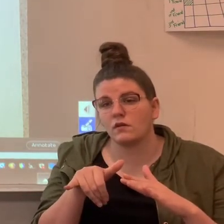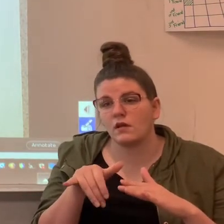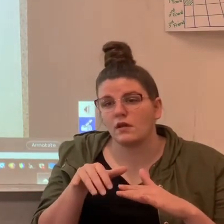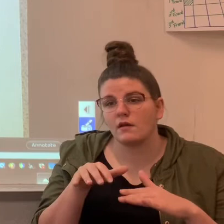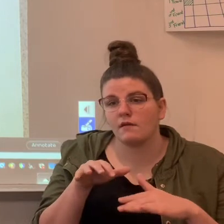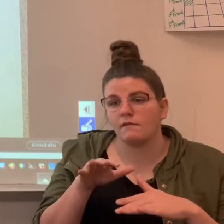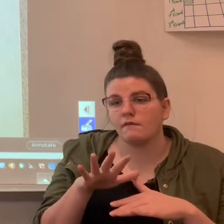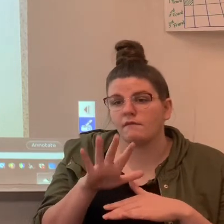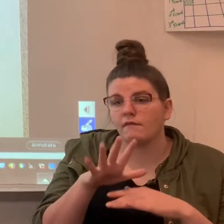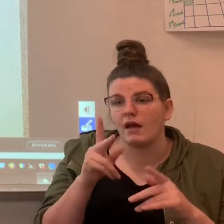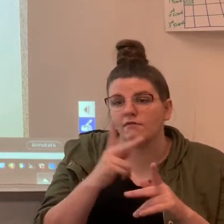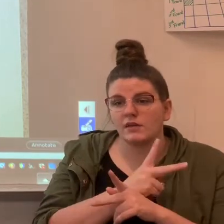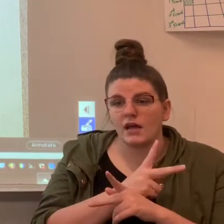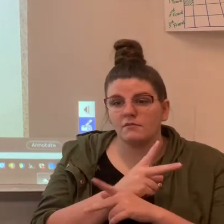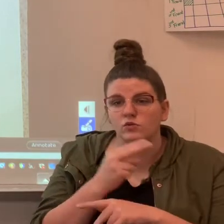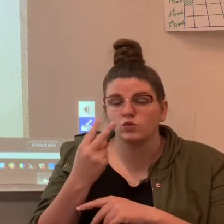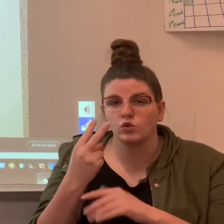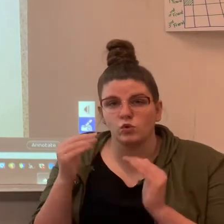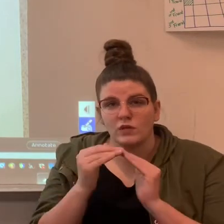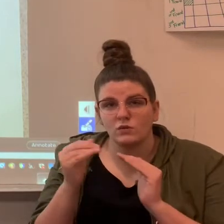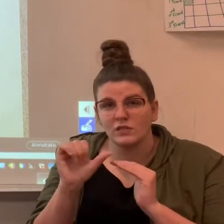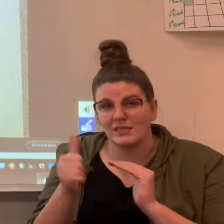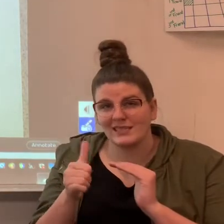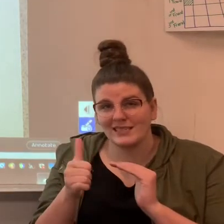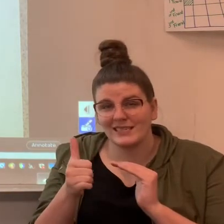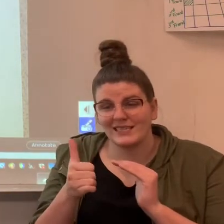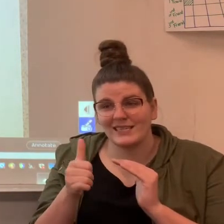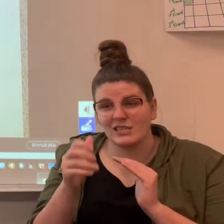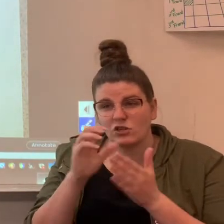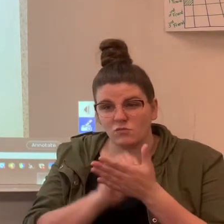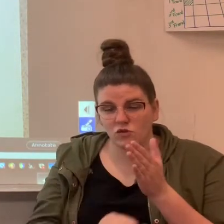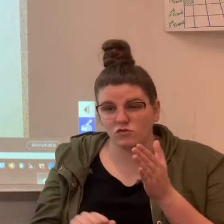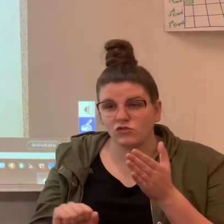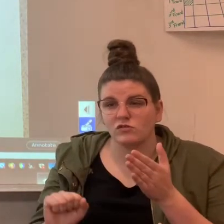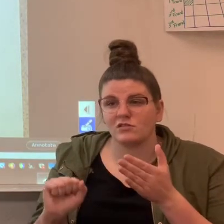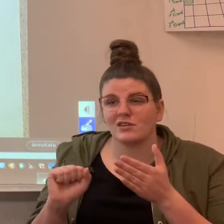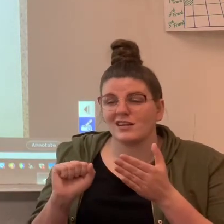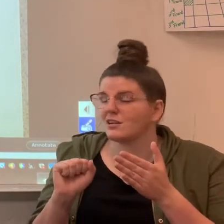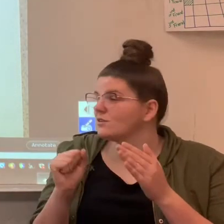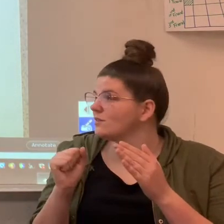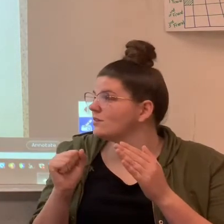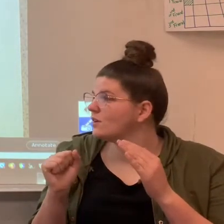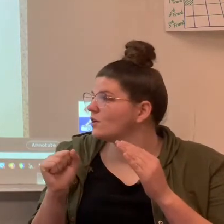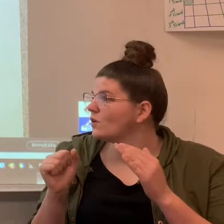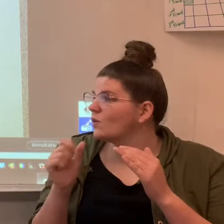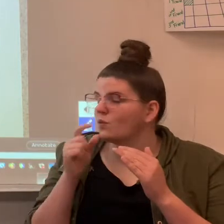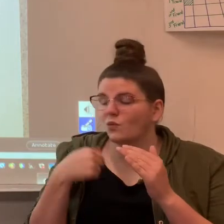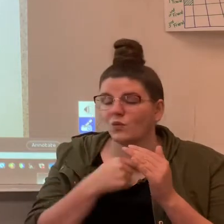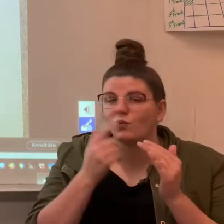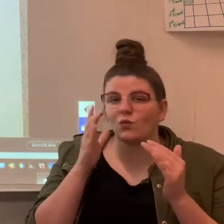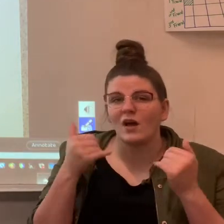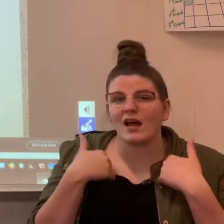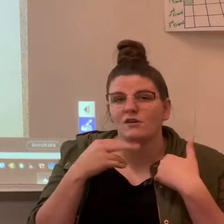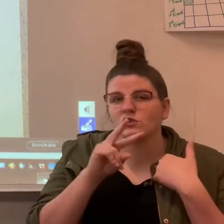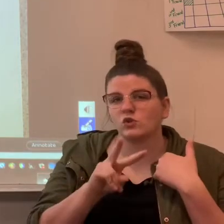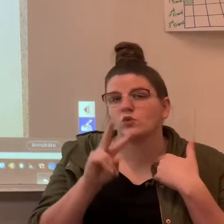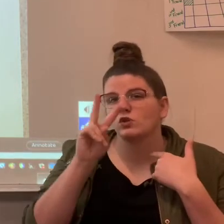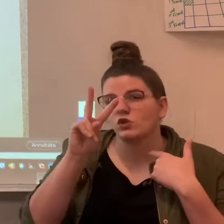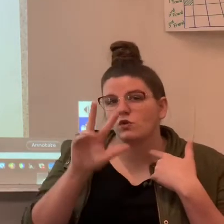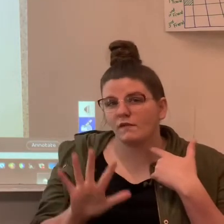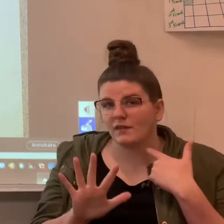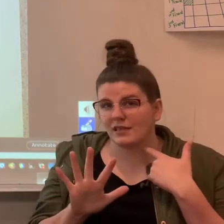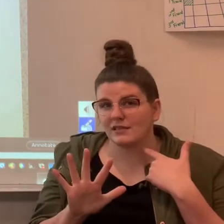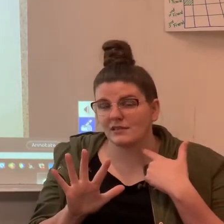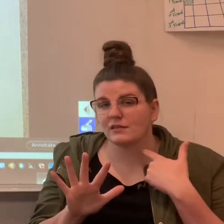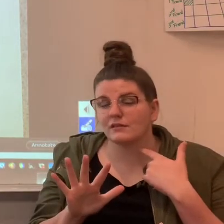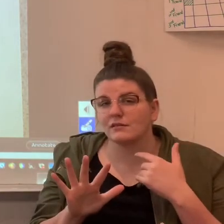times, 10, subtract, and we end up with 2 and 2/5. So it would be 2